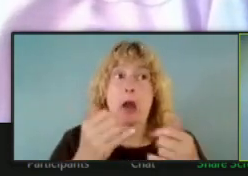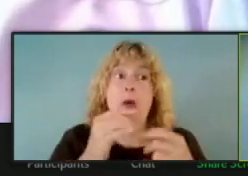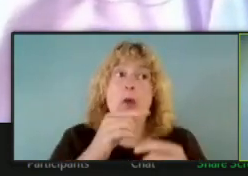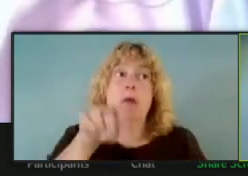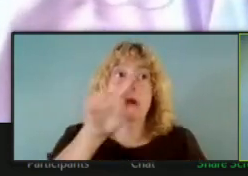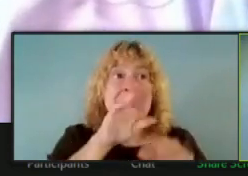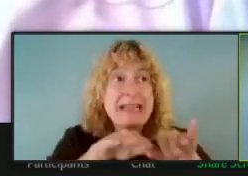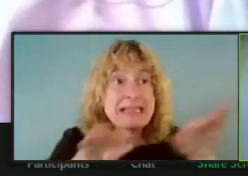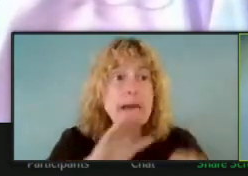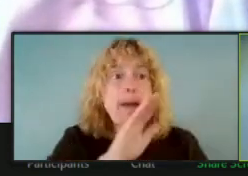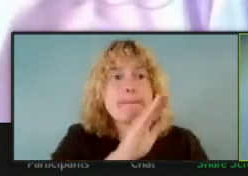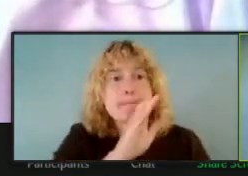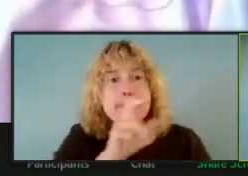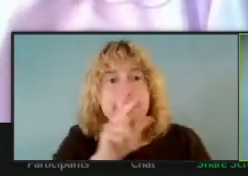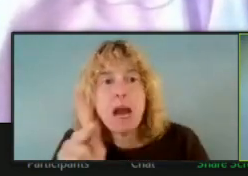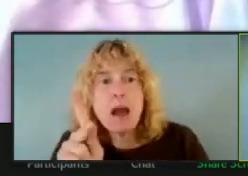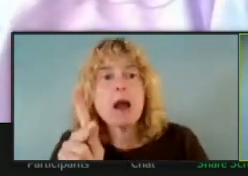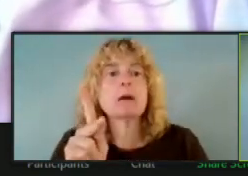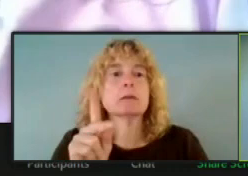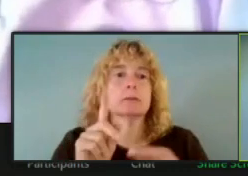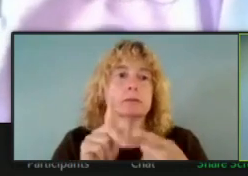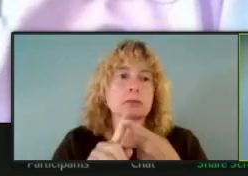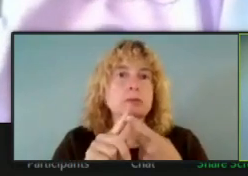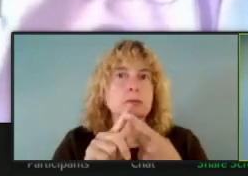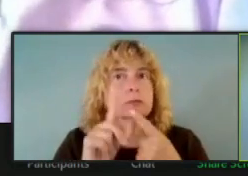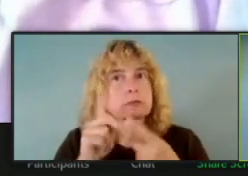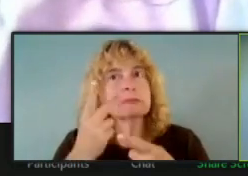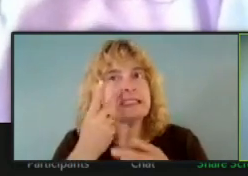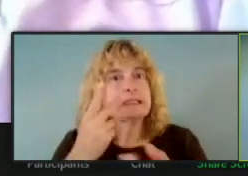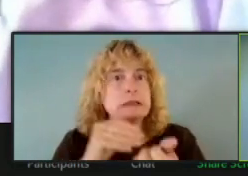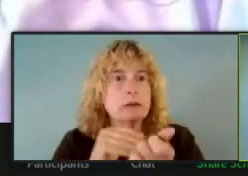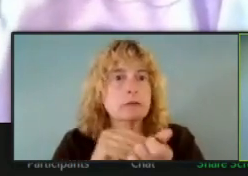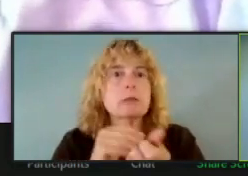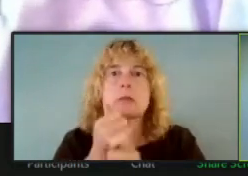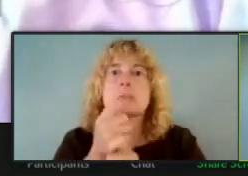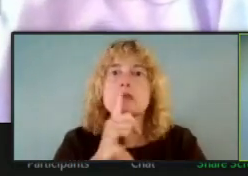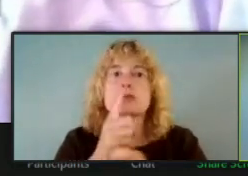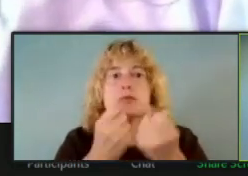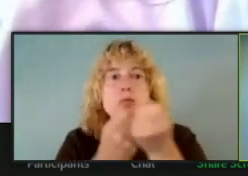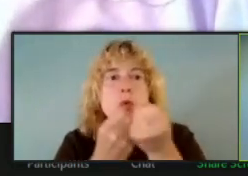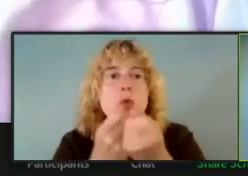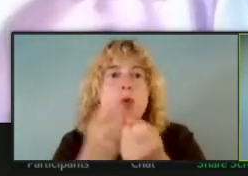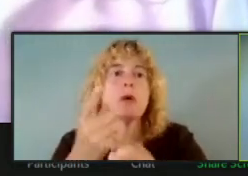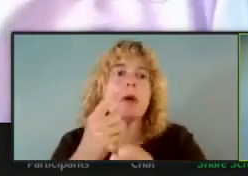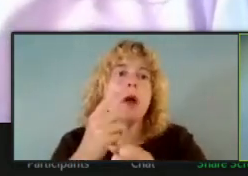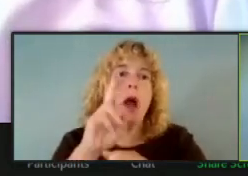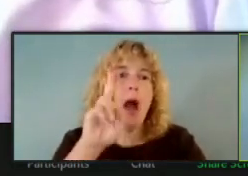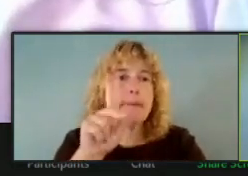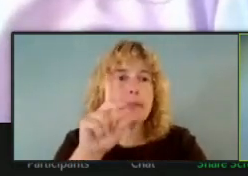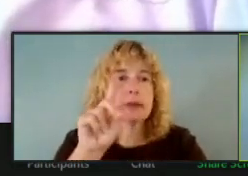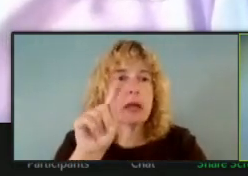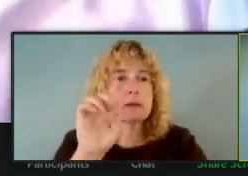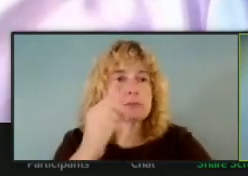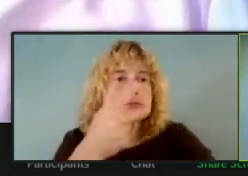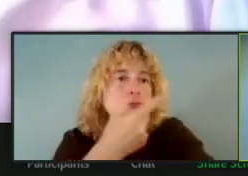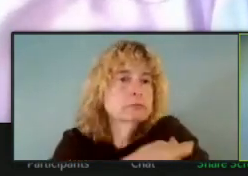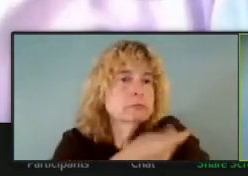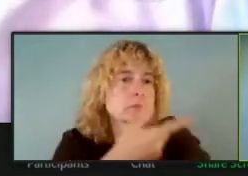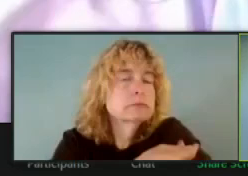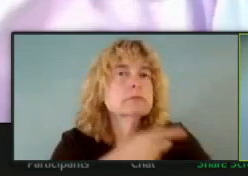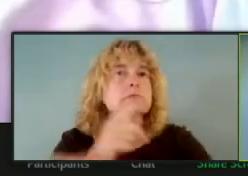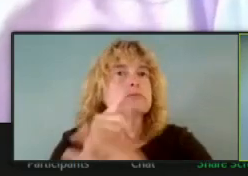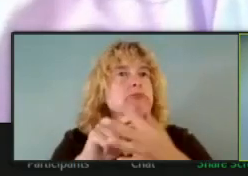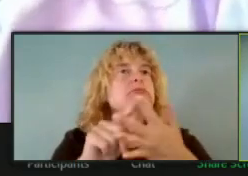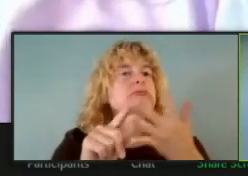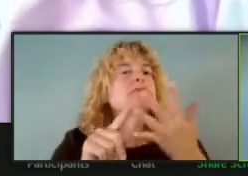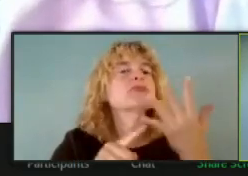them the support to make sure that they're getting updated on their vaccines. And so that's been obviously, a challenge